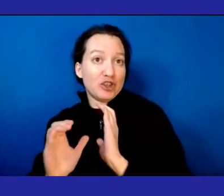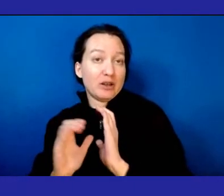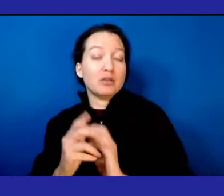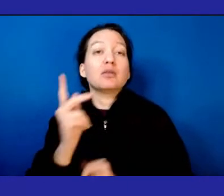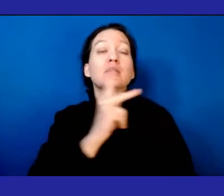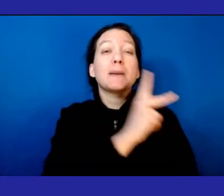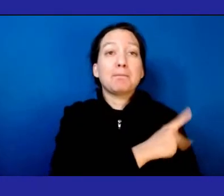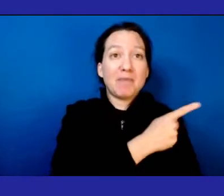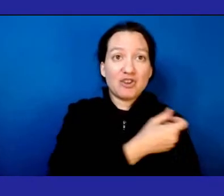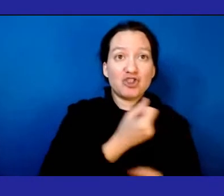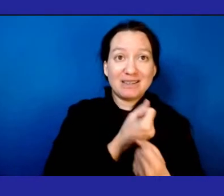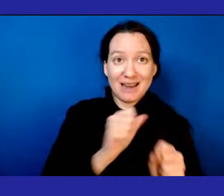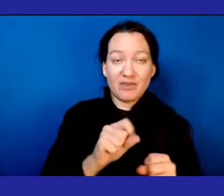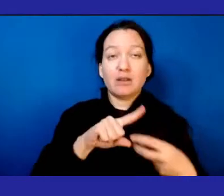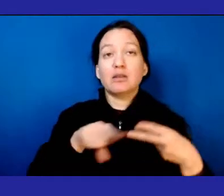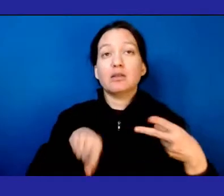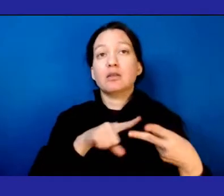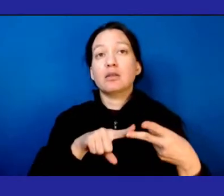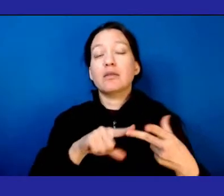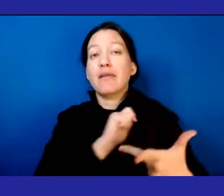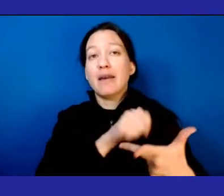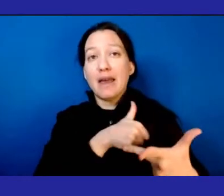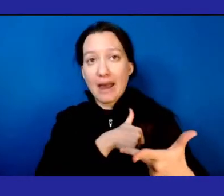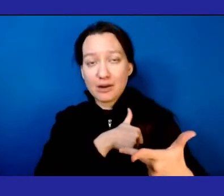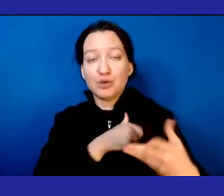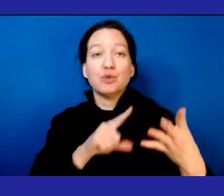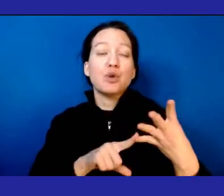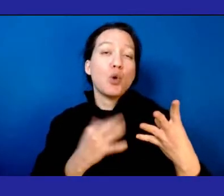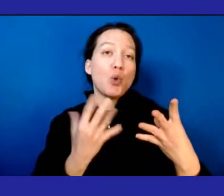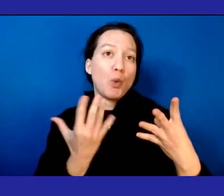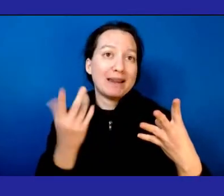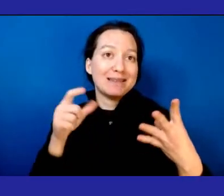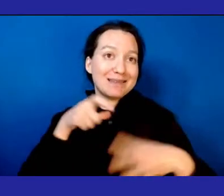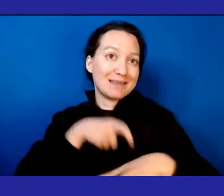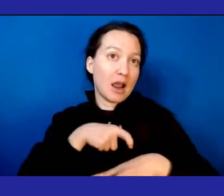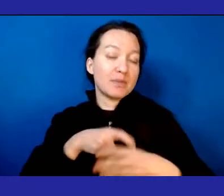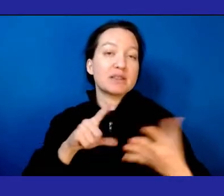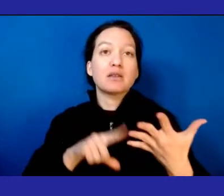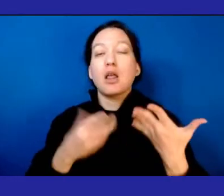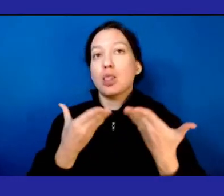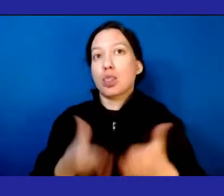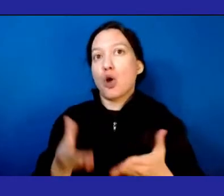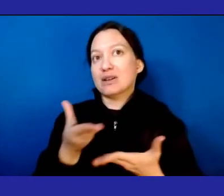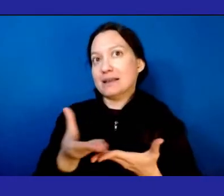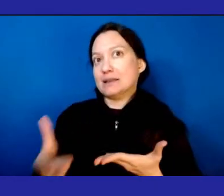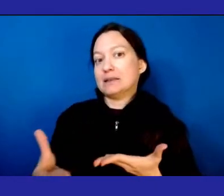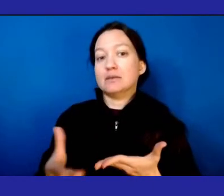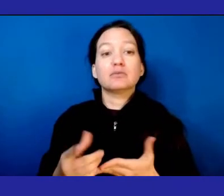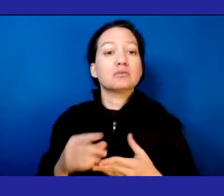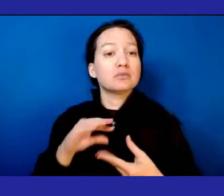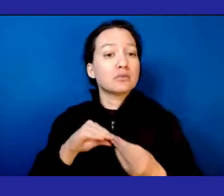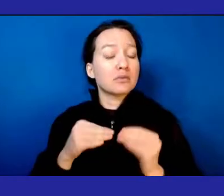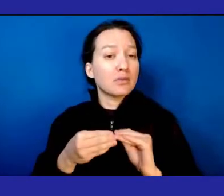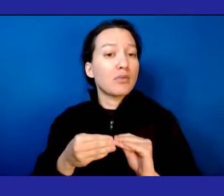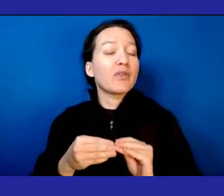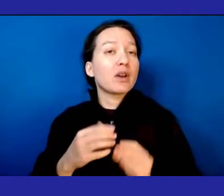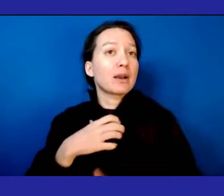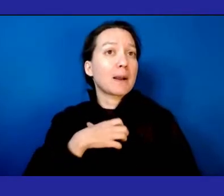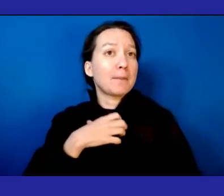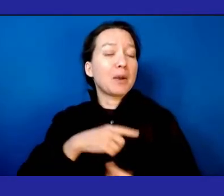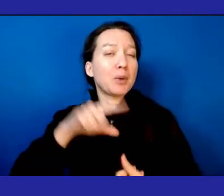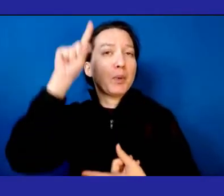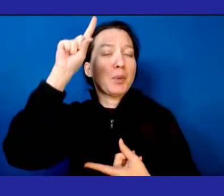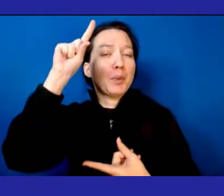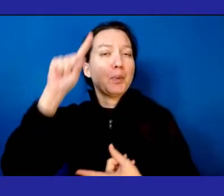safety, attitude, wait times, and lost property. The number of complaints and grievances has declined steadily